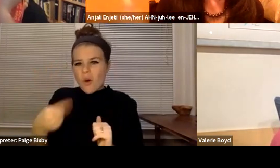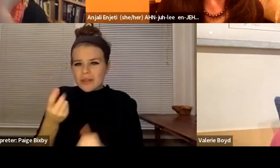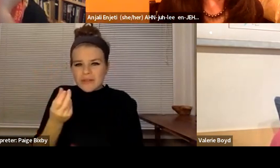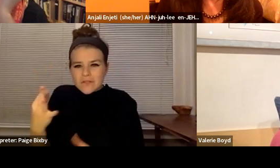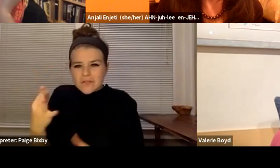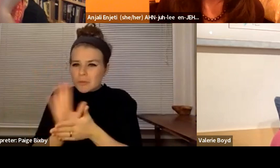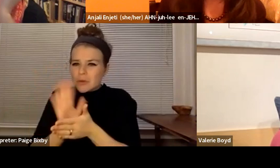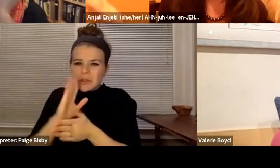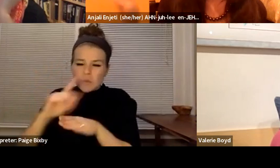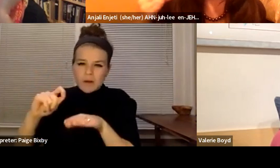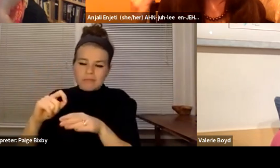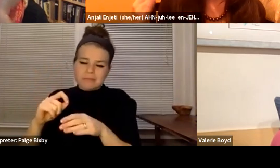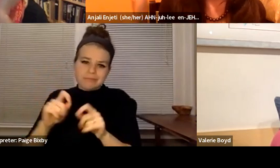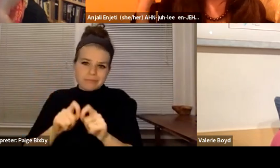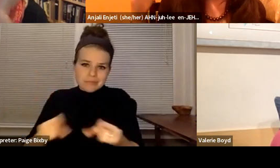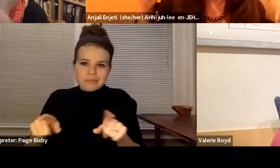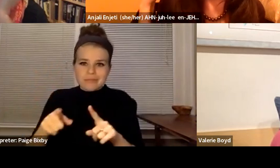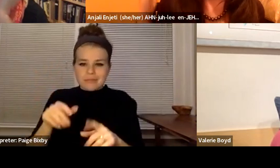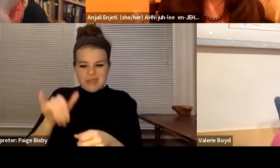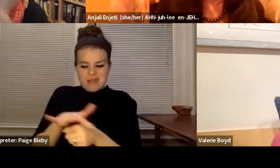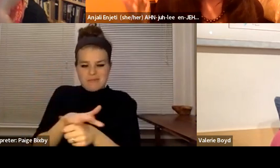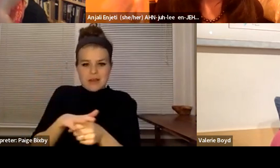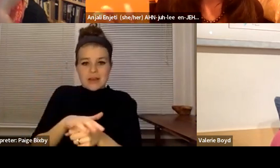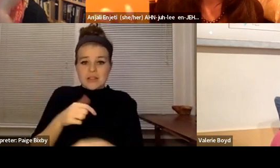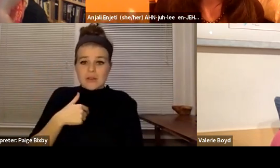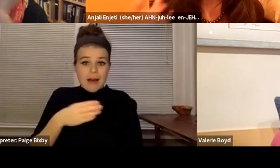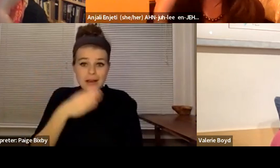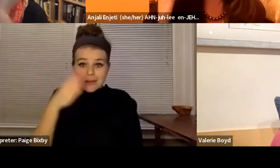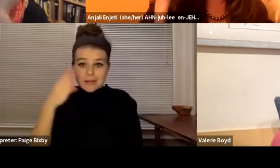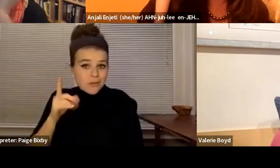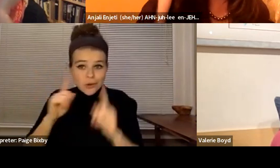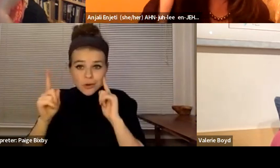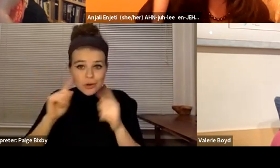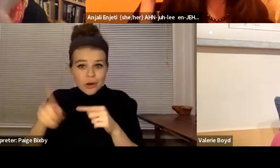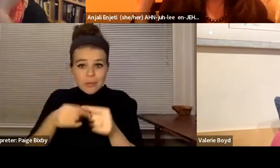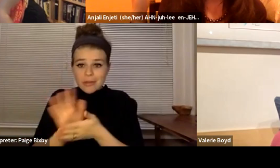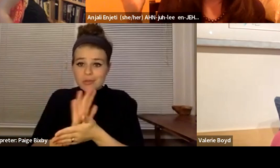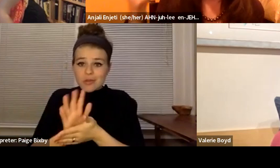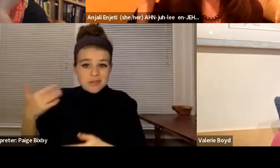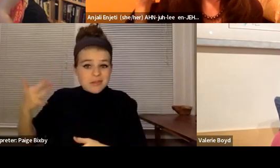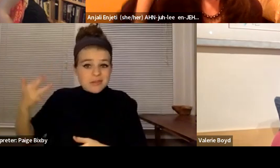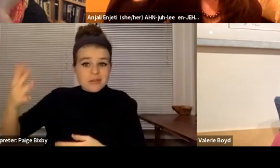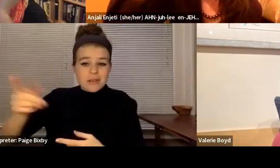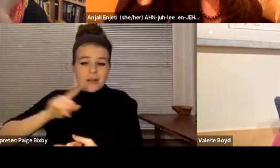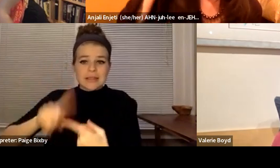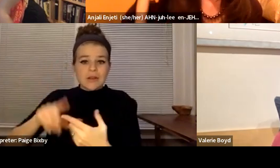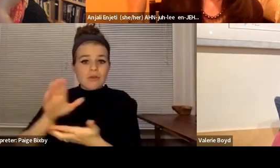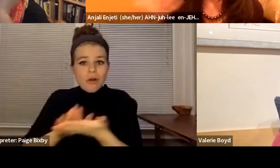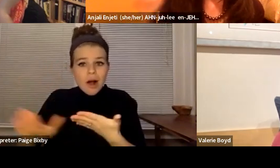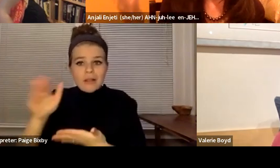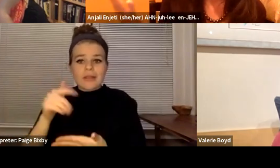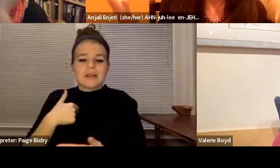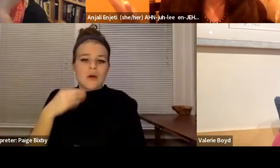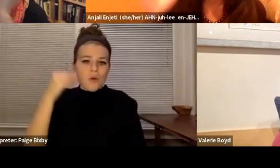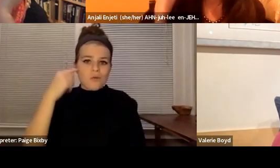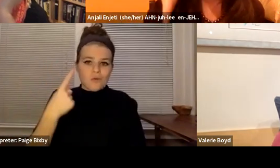movies coming out at that time. So I actually had never even heard of the movie until I was in college. I was home one summer. My parents